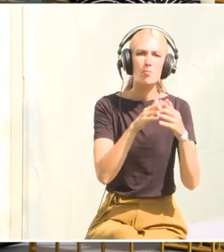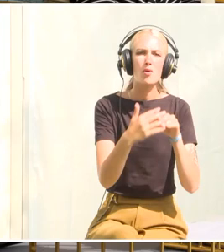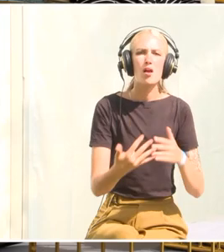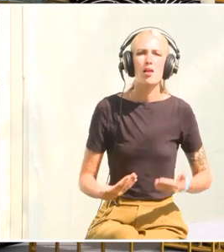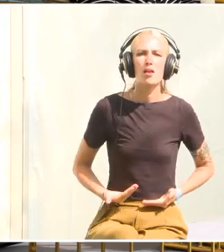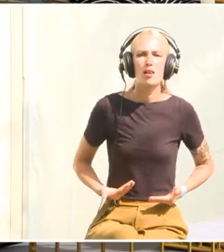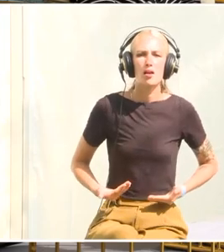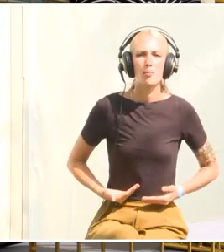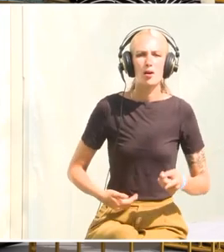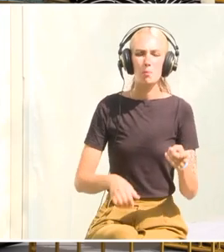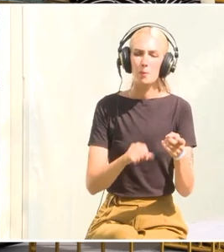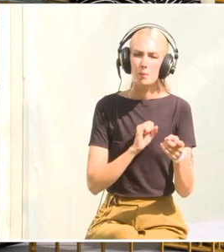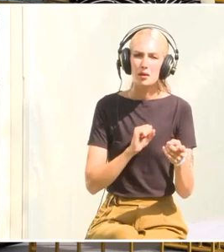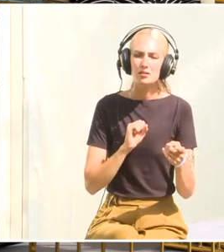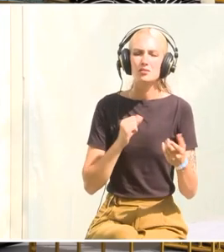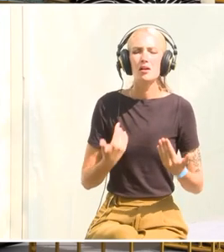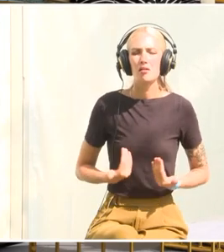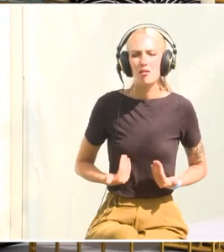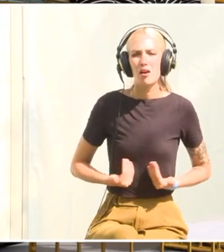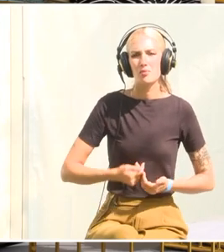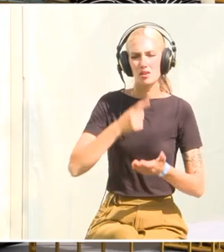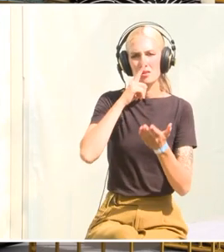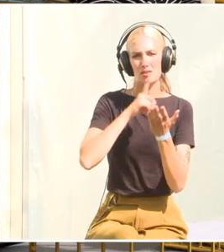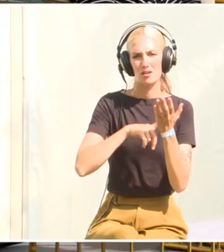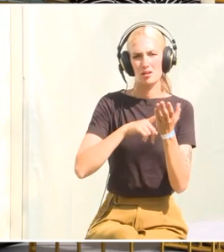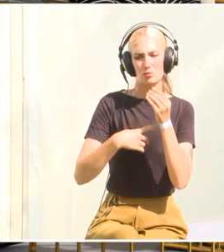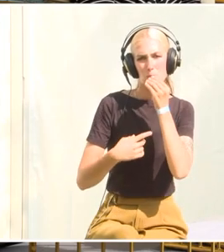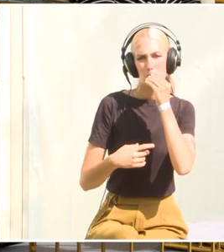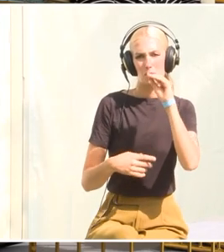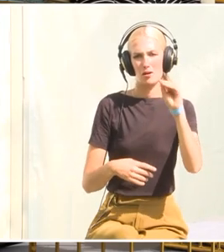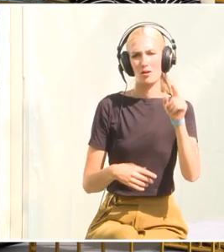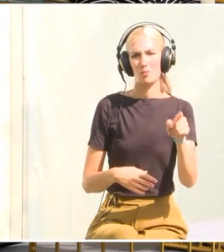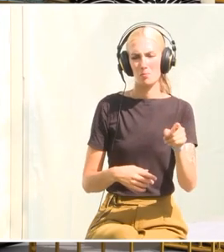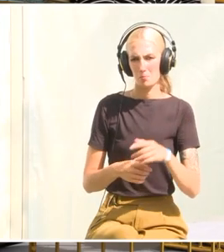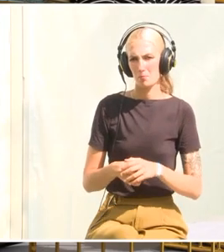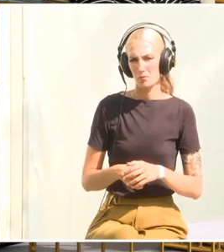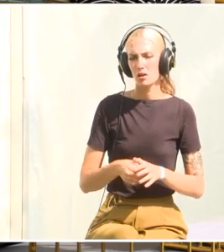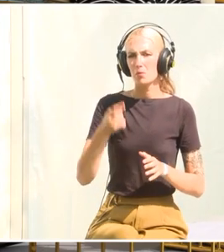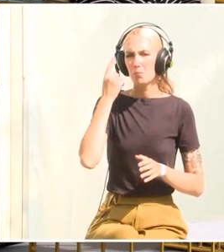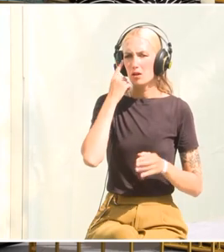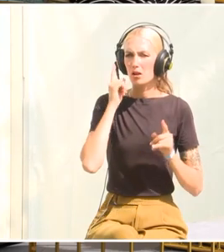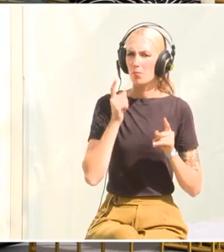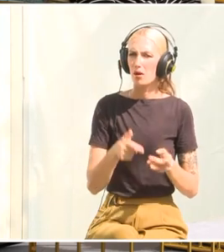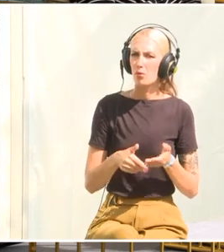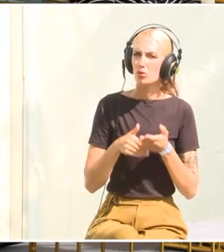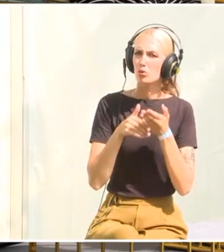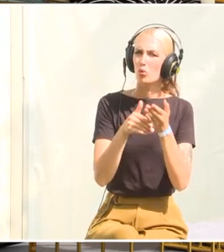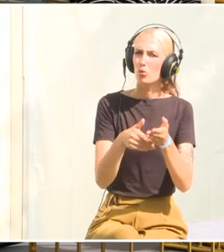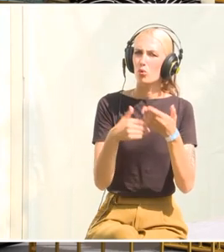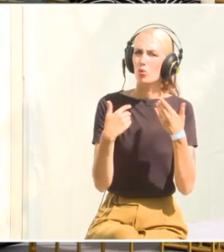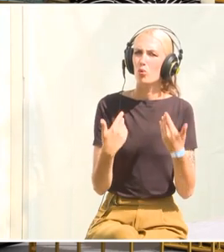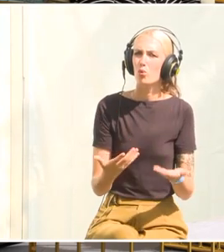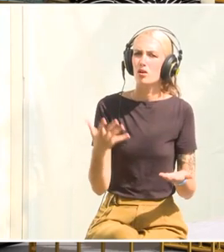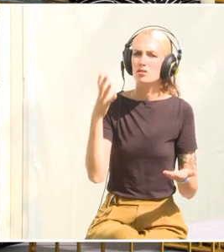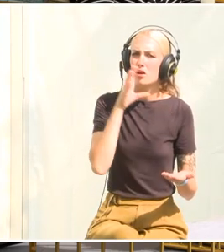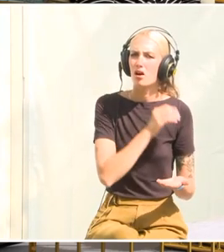the living conditions there. And we also have to think how to support that. And one